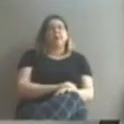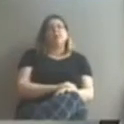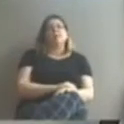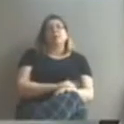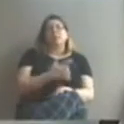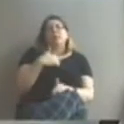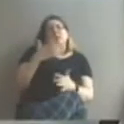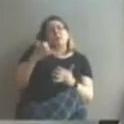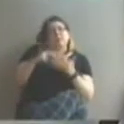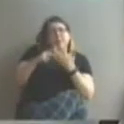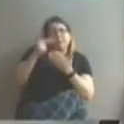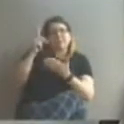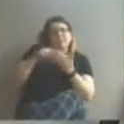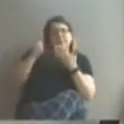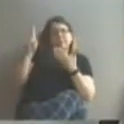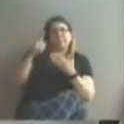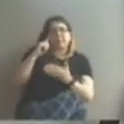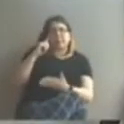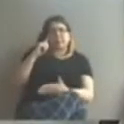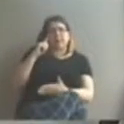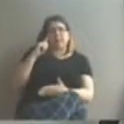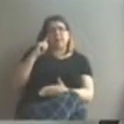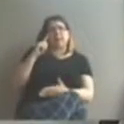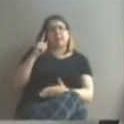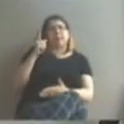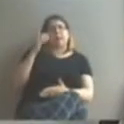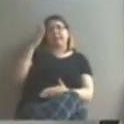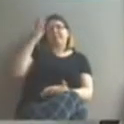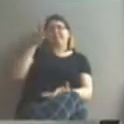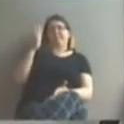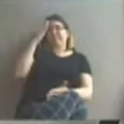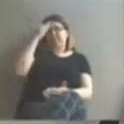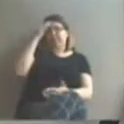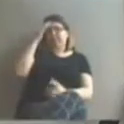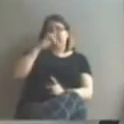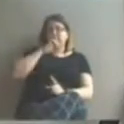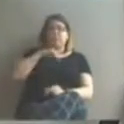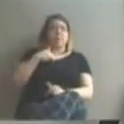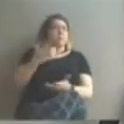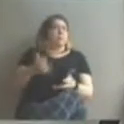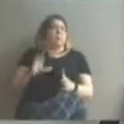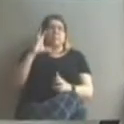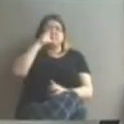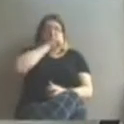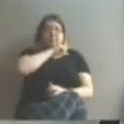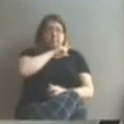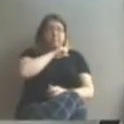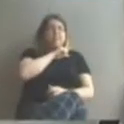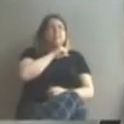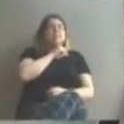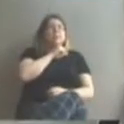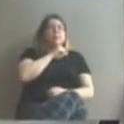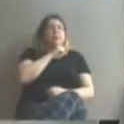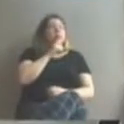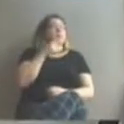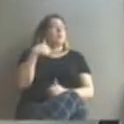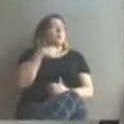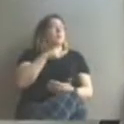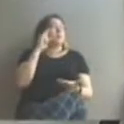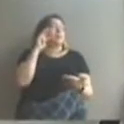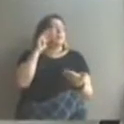So I just want to double check with you. I think I know the answer, but I don't want to make any assumptions. So when we looked at